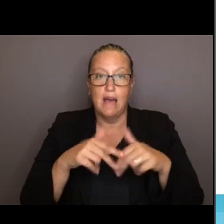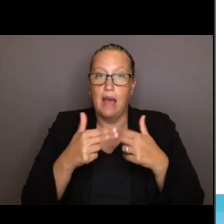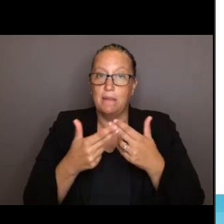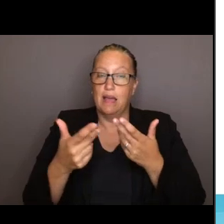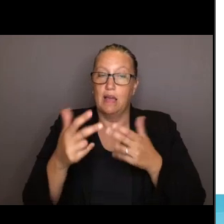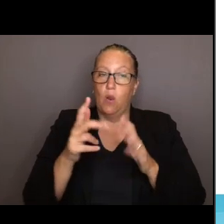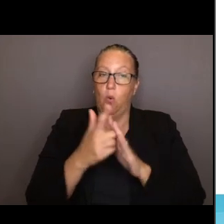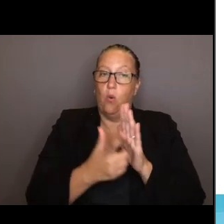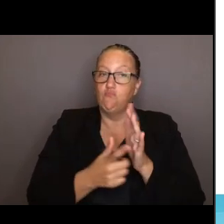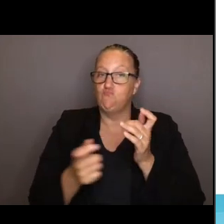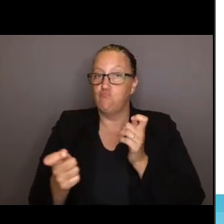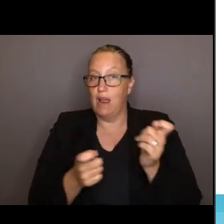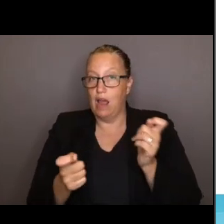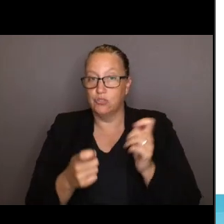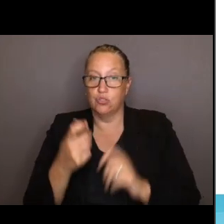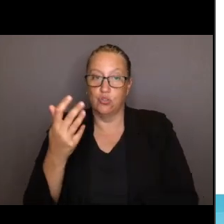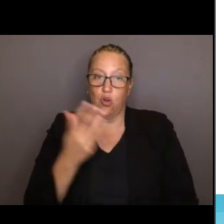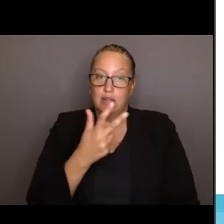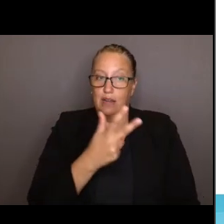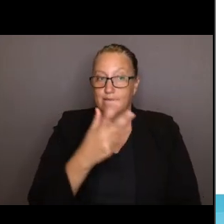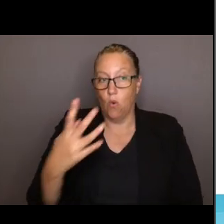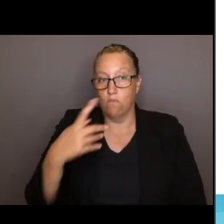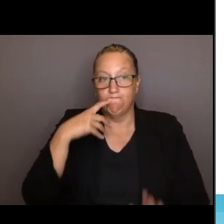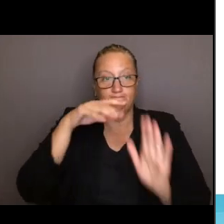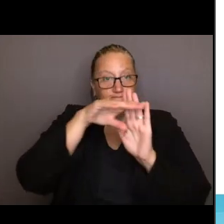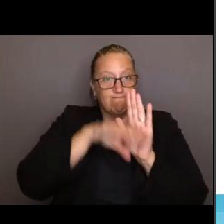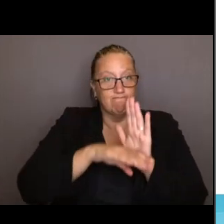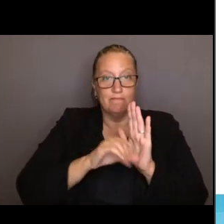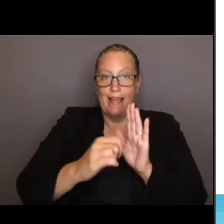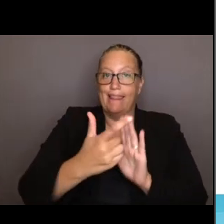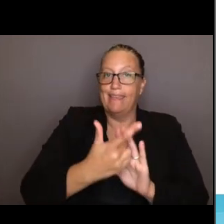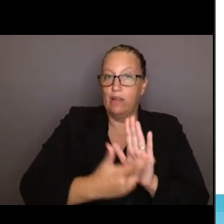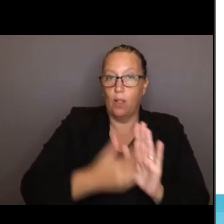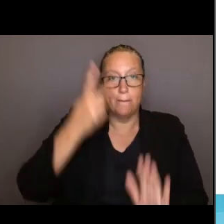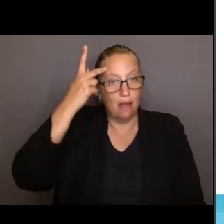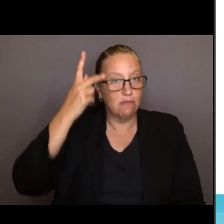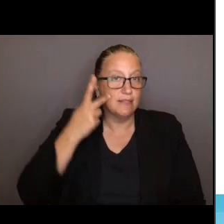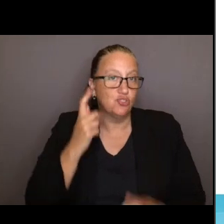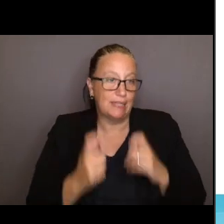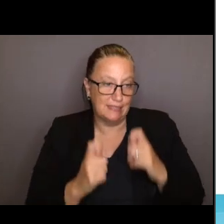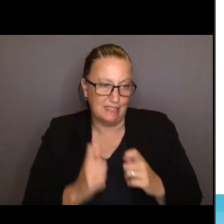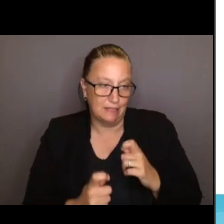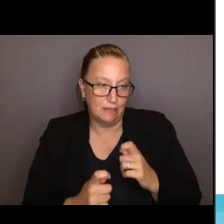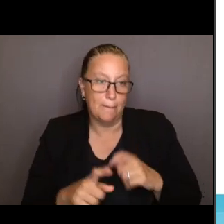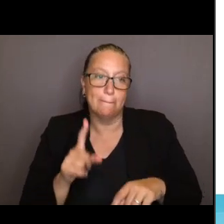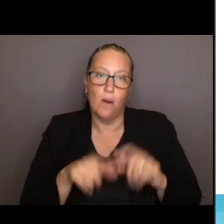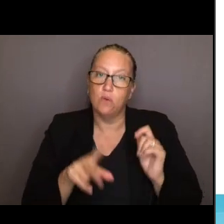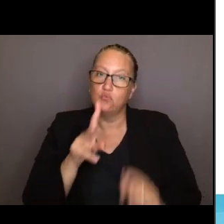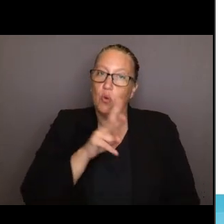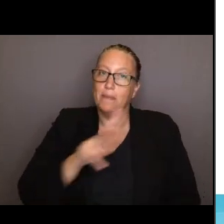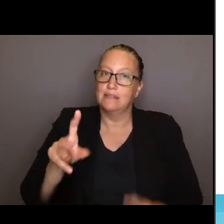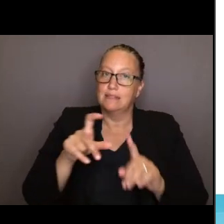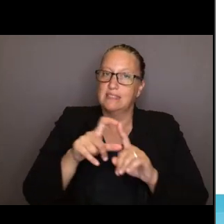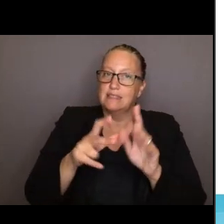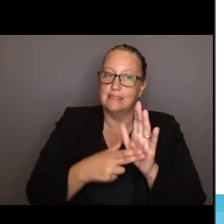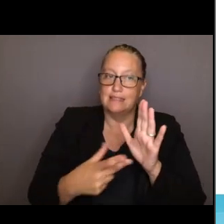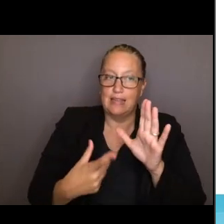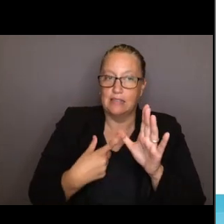out the requirements for a legal parentage test. The most common one is DNA typing.